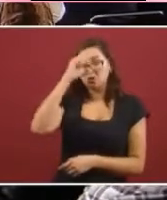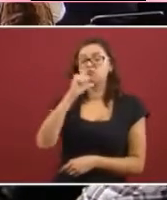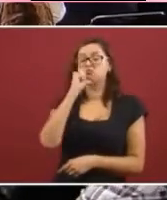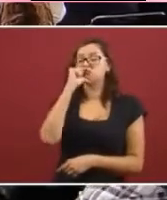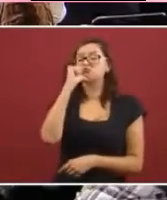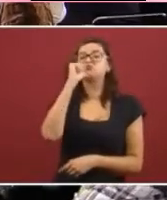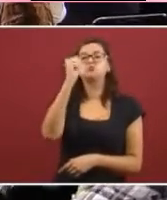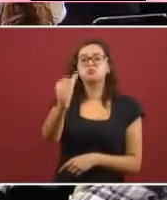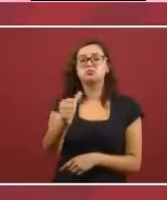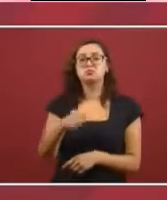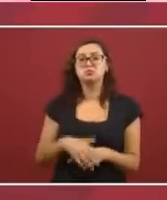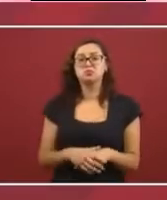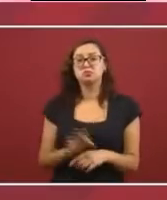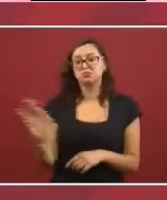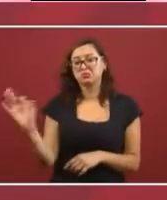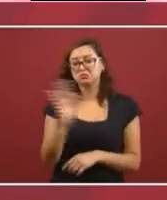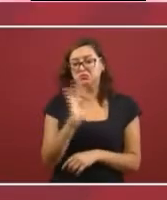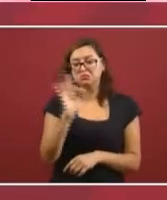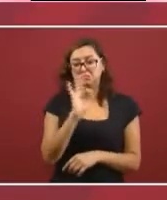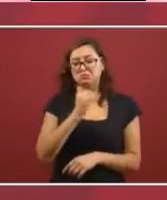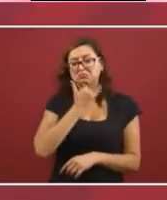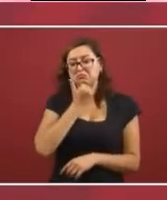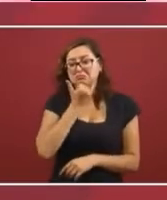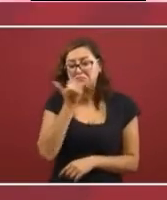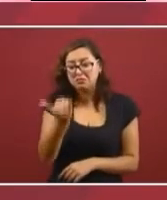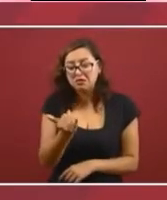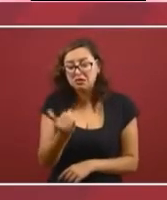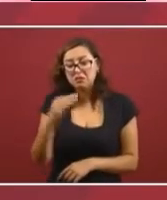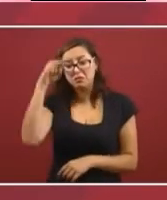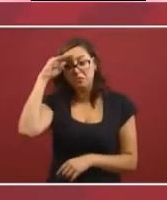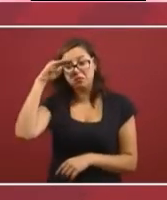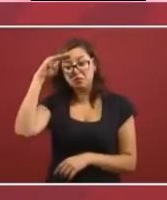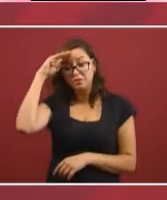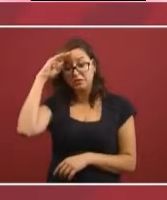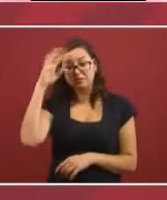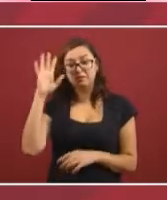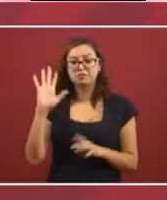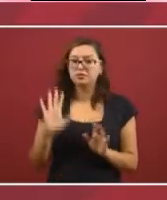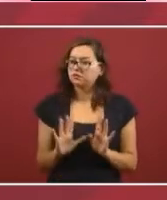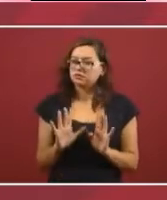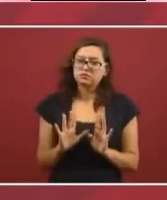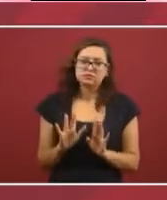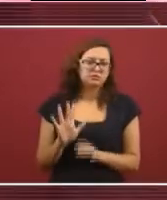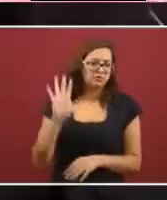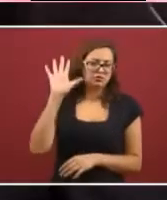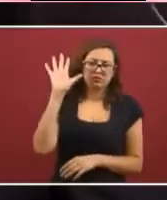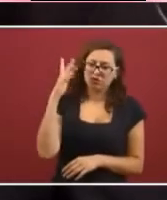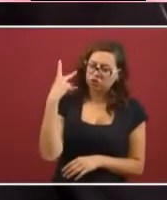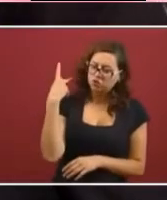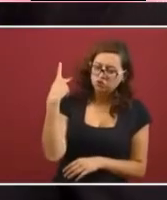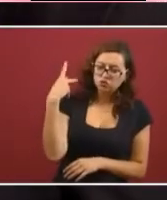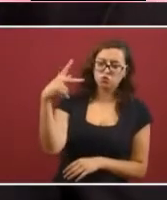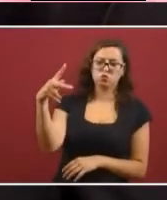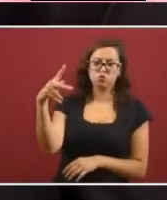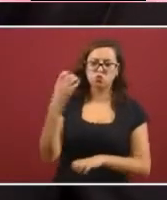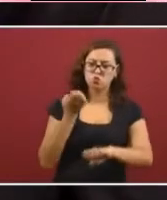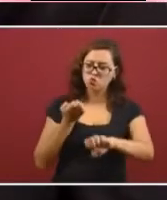because I don't want it to be misinterpreted. there's a legal